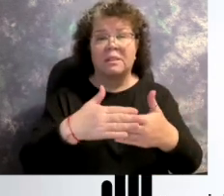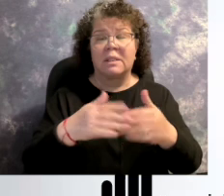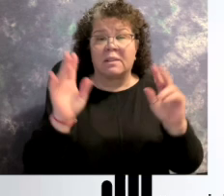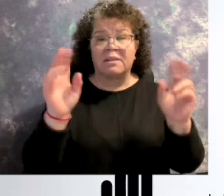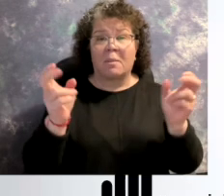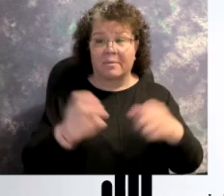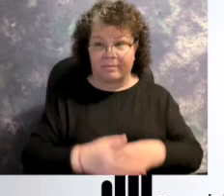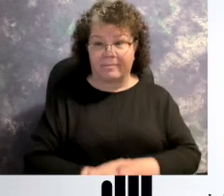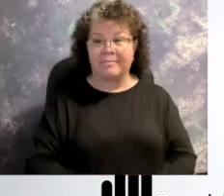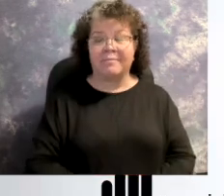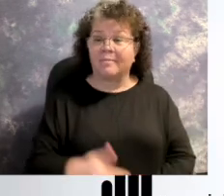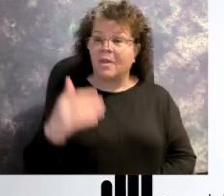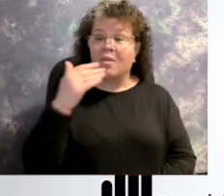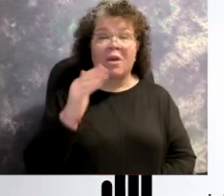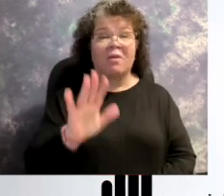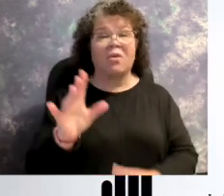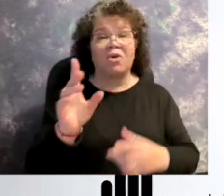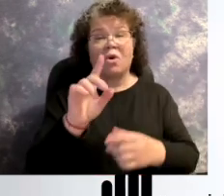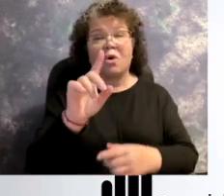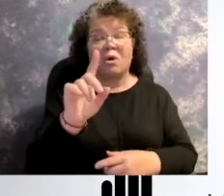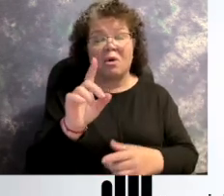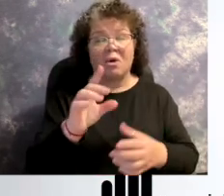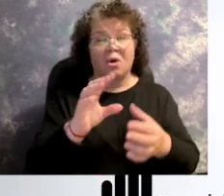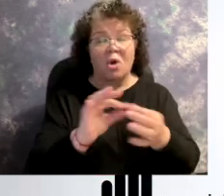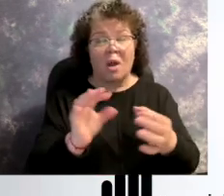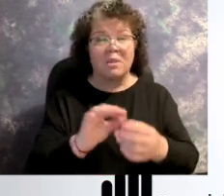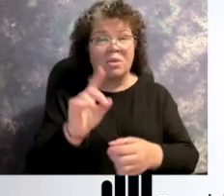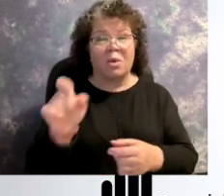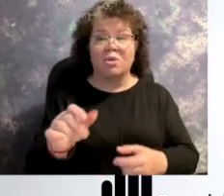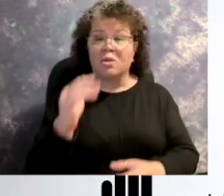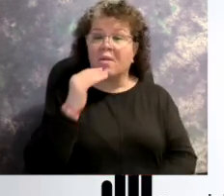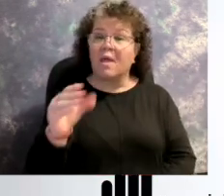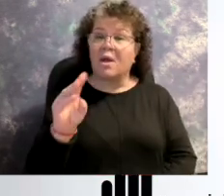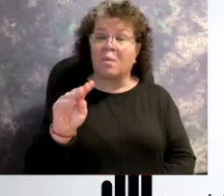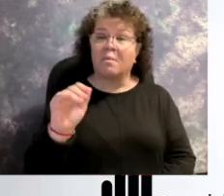Thank you, everybody, for your comments and questions. And thank you, Michael, for that presentation.